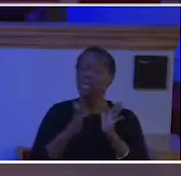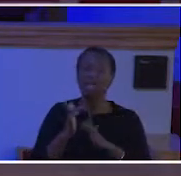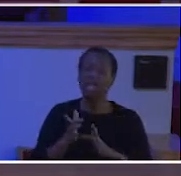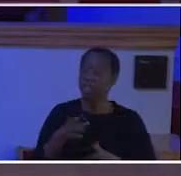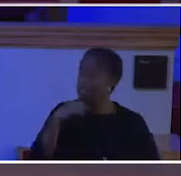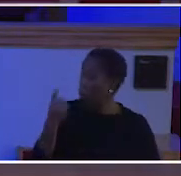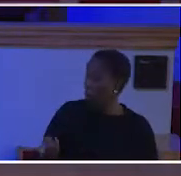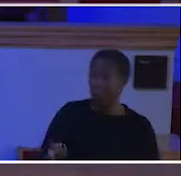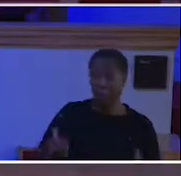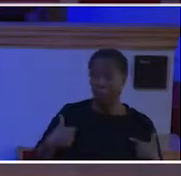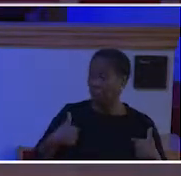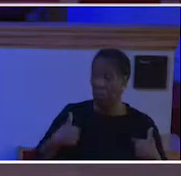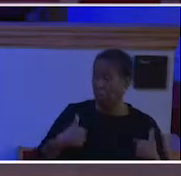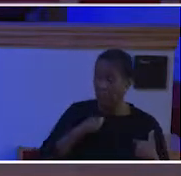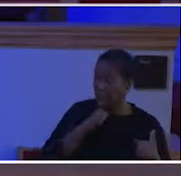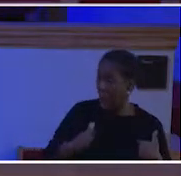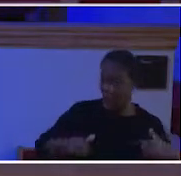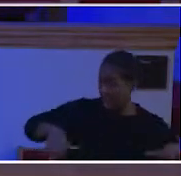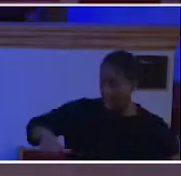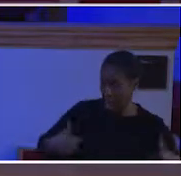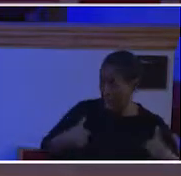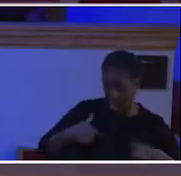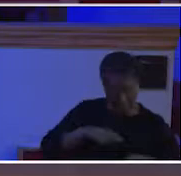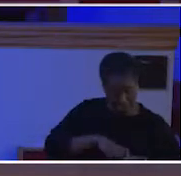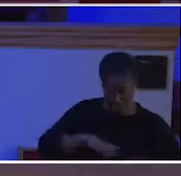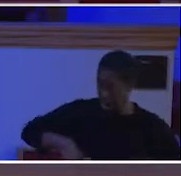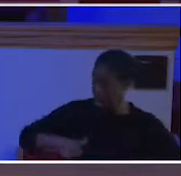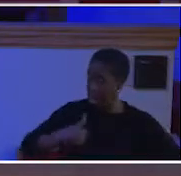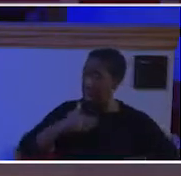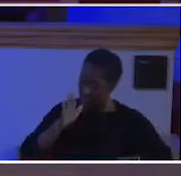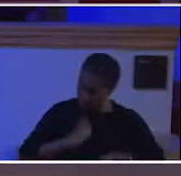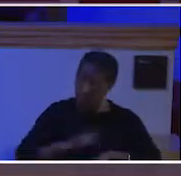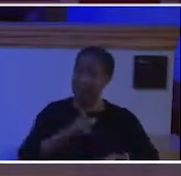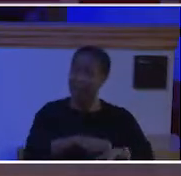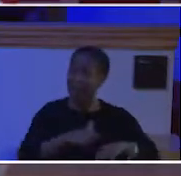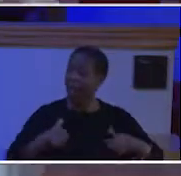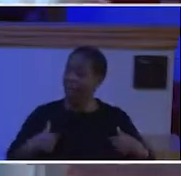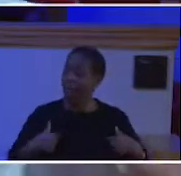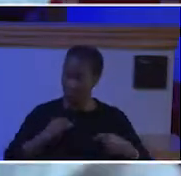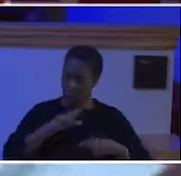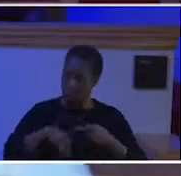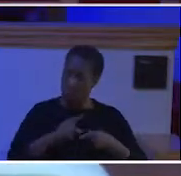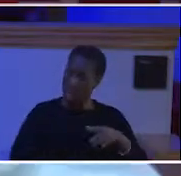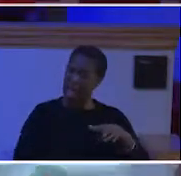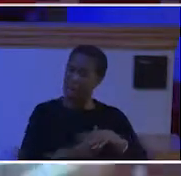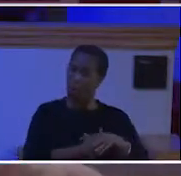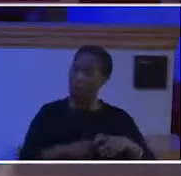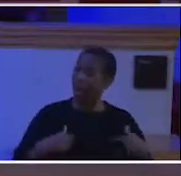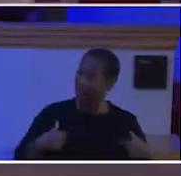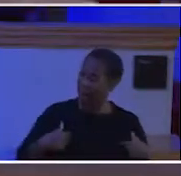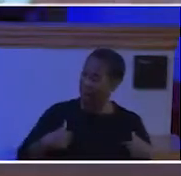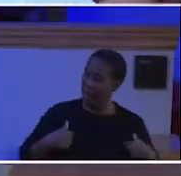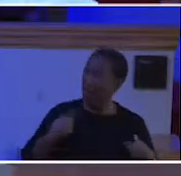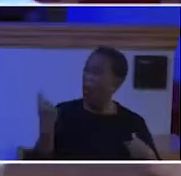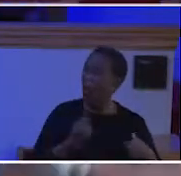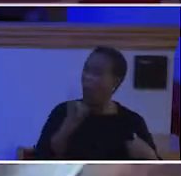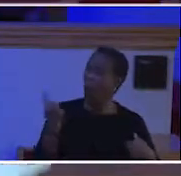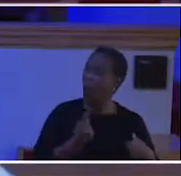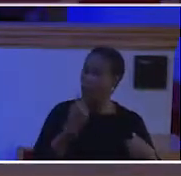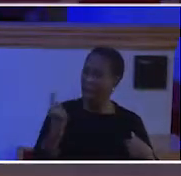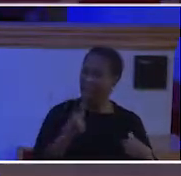to them, I'm not too late, I'm right on time. Because whenever I show up, there's always